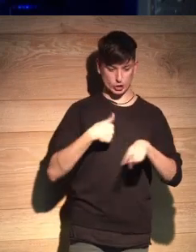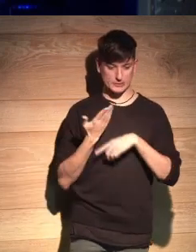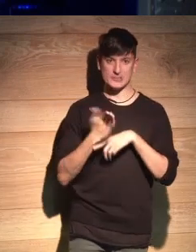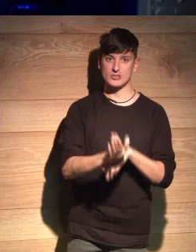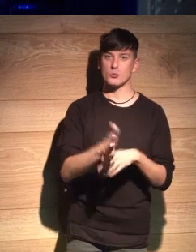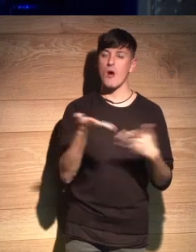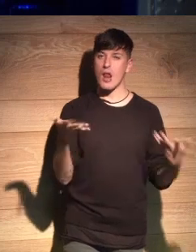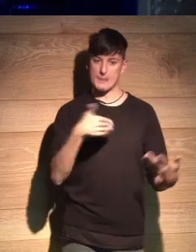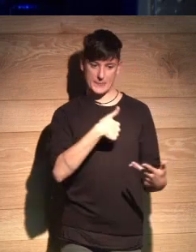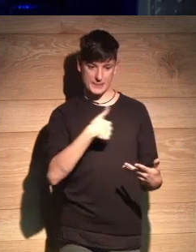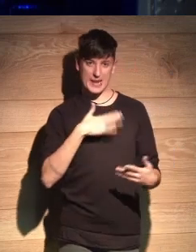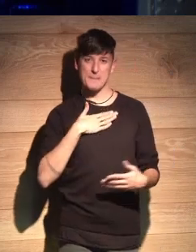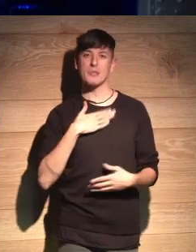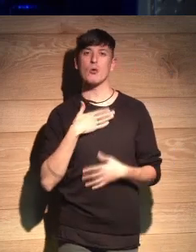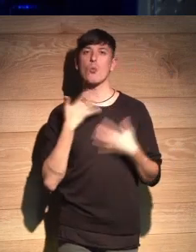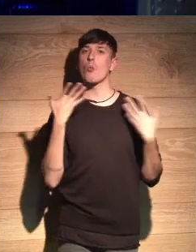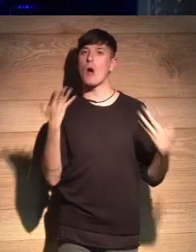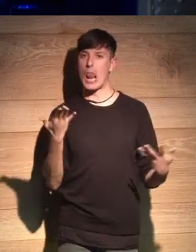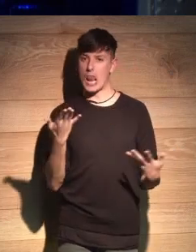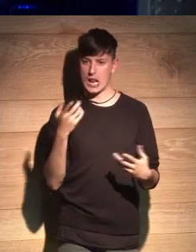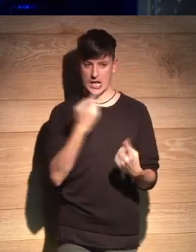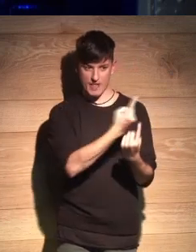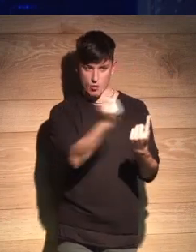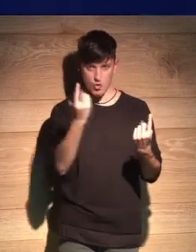you play as a critical player,